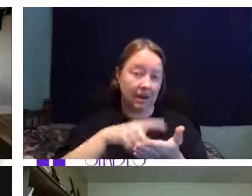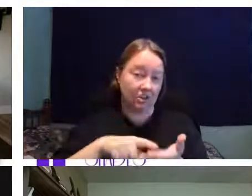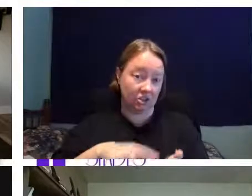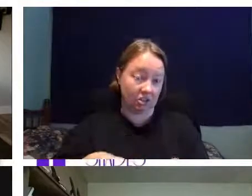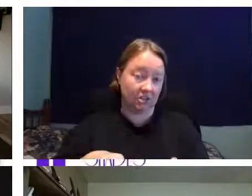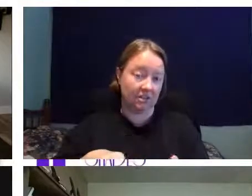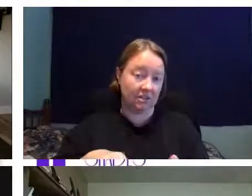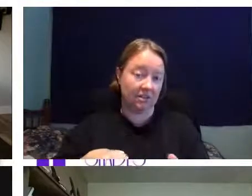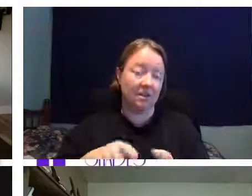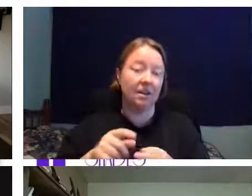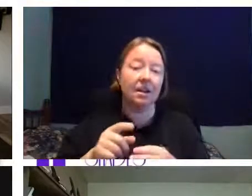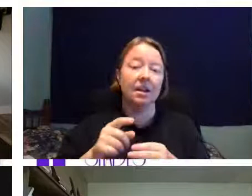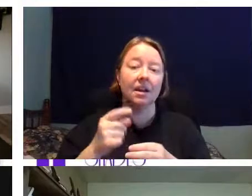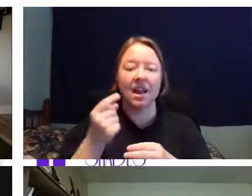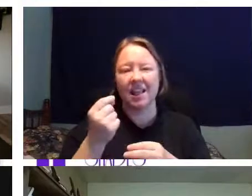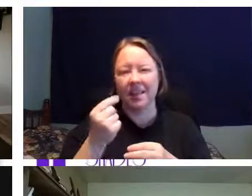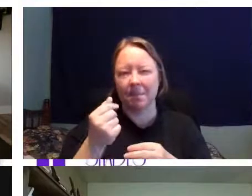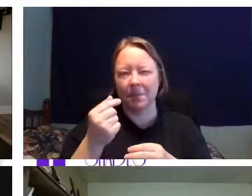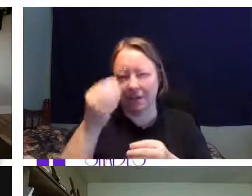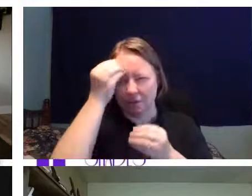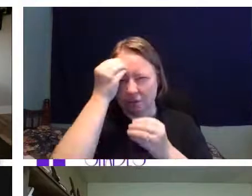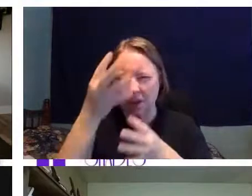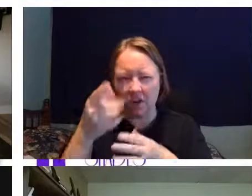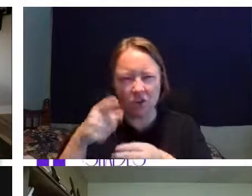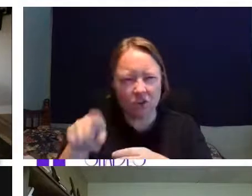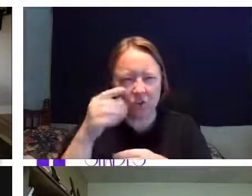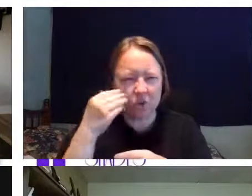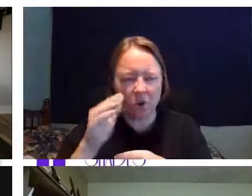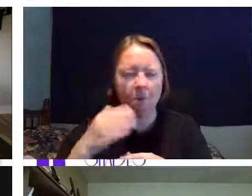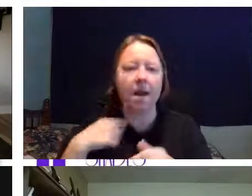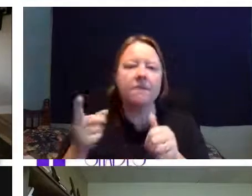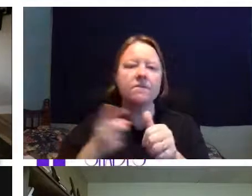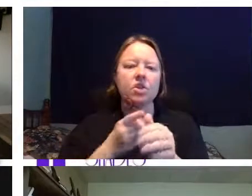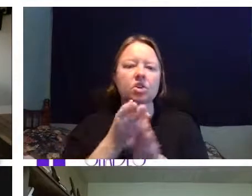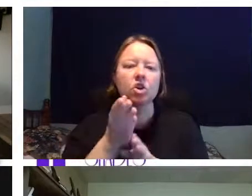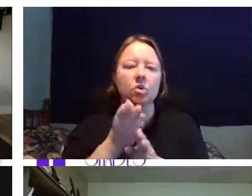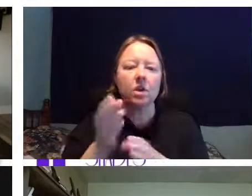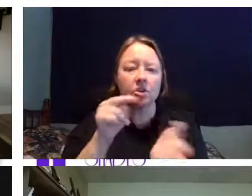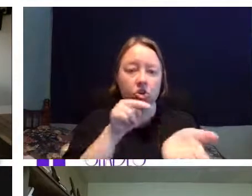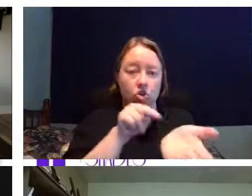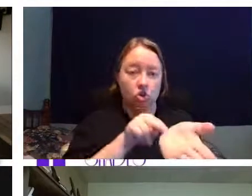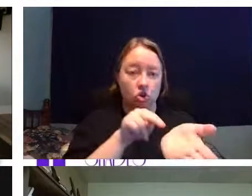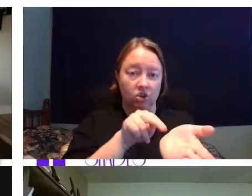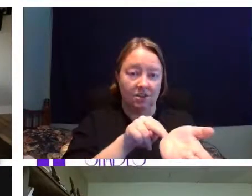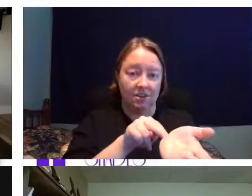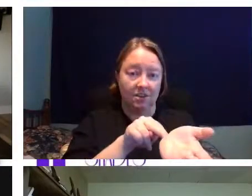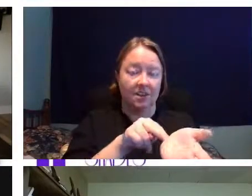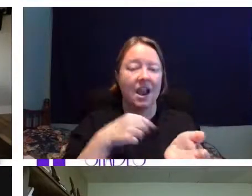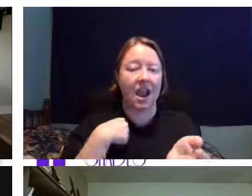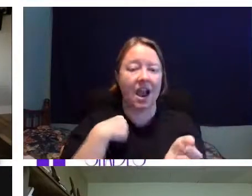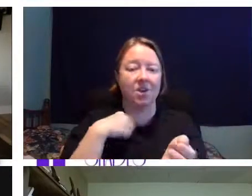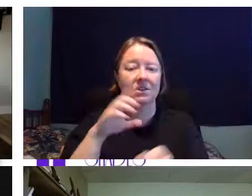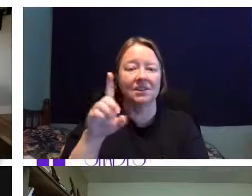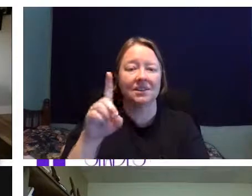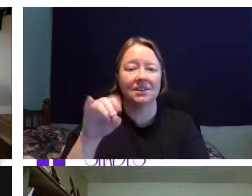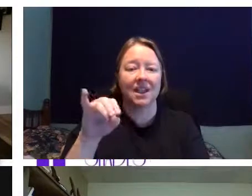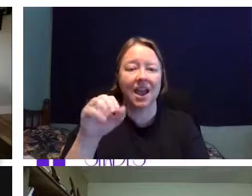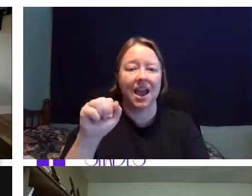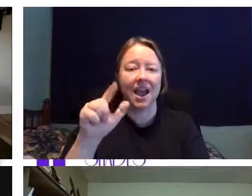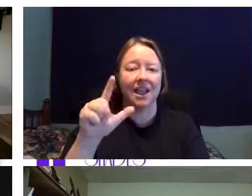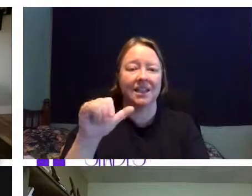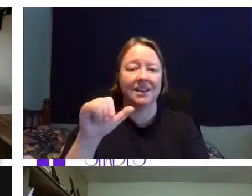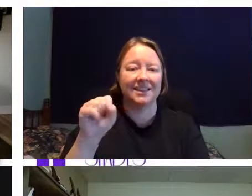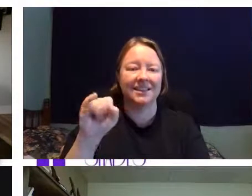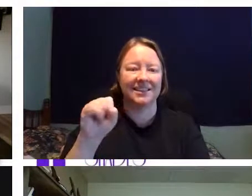And a little bit of background that you guys don't know, but my first career was in nursing. I did dialysis nursing for 5 years. So I dealt with